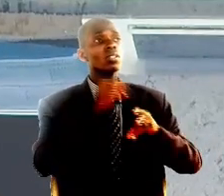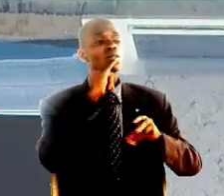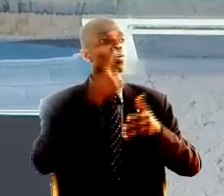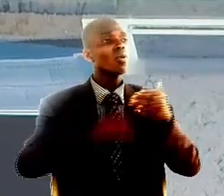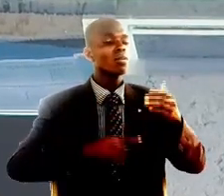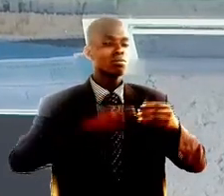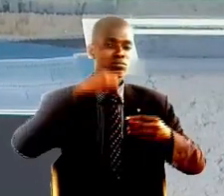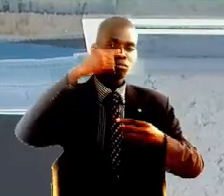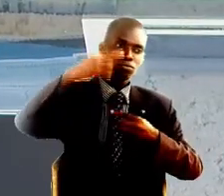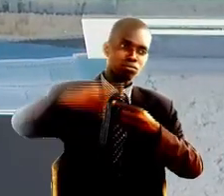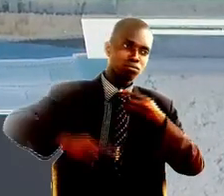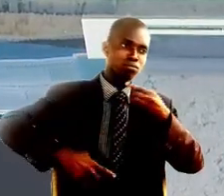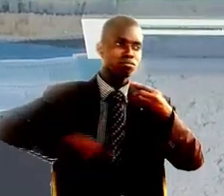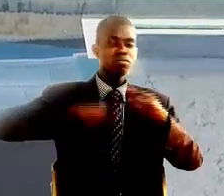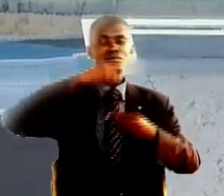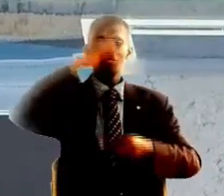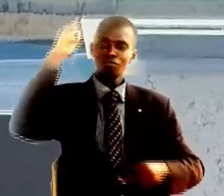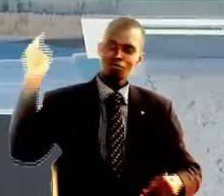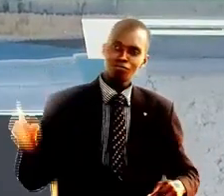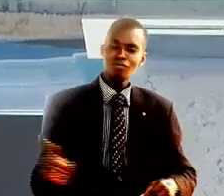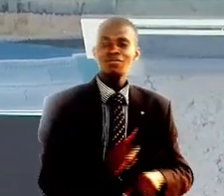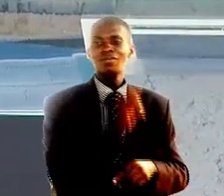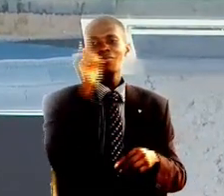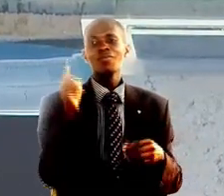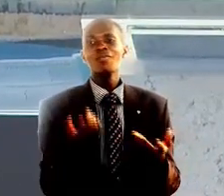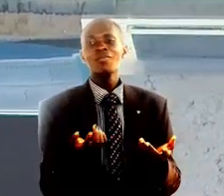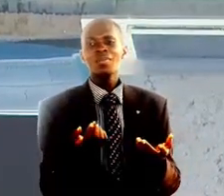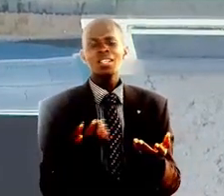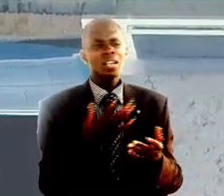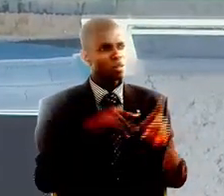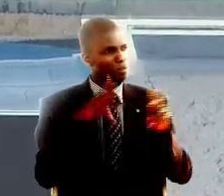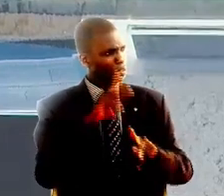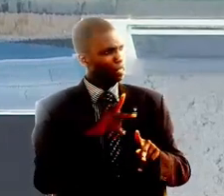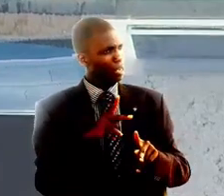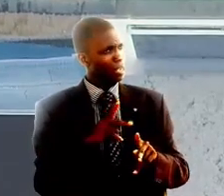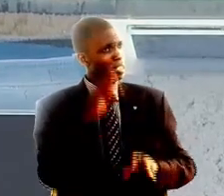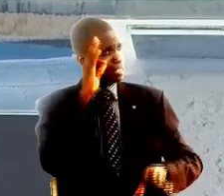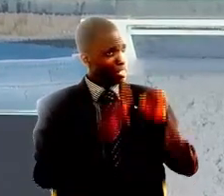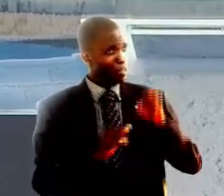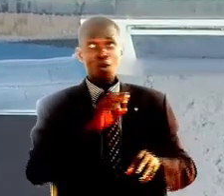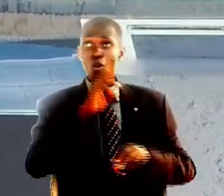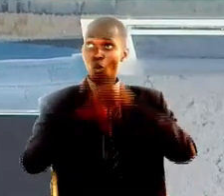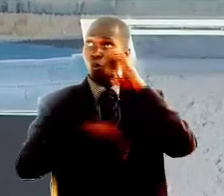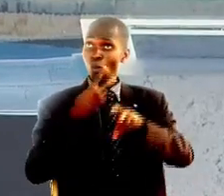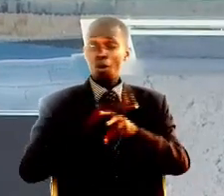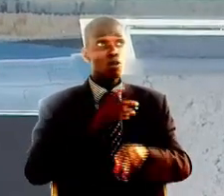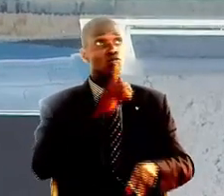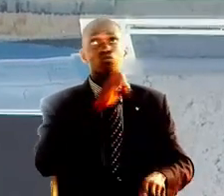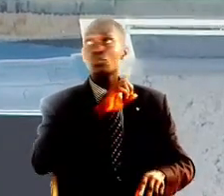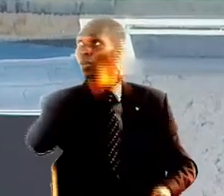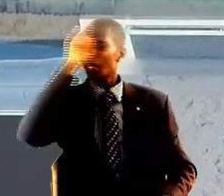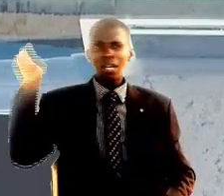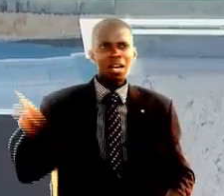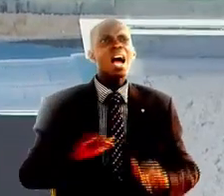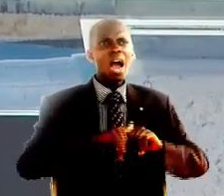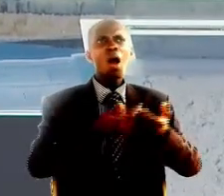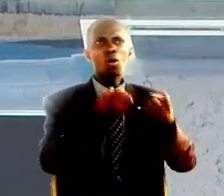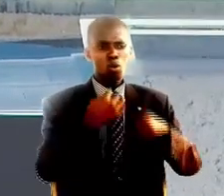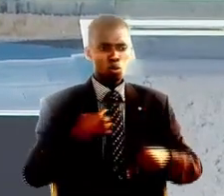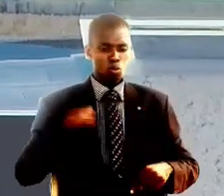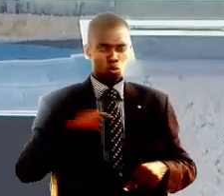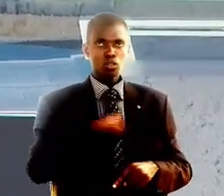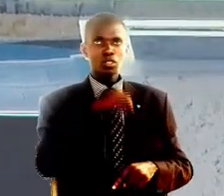No, it cannot be. If the world is round, how can we stay like this table? If the world